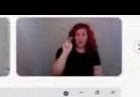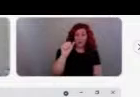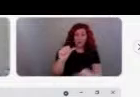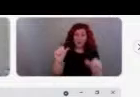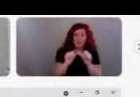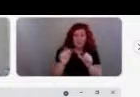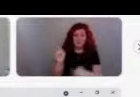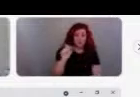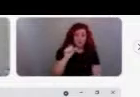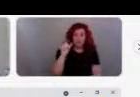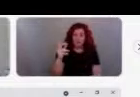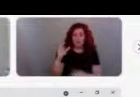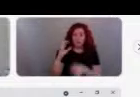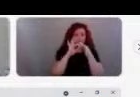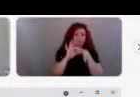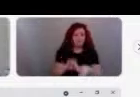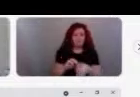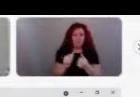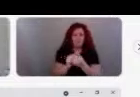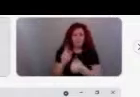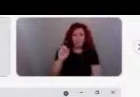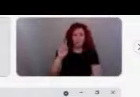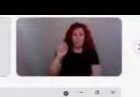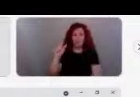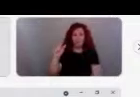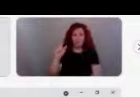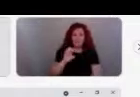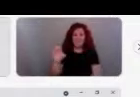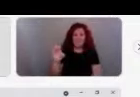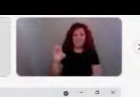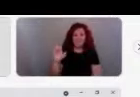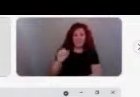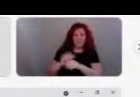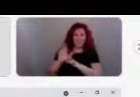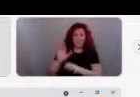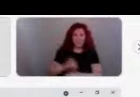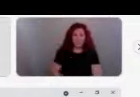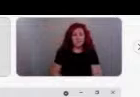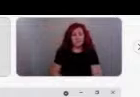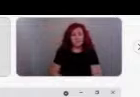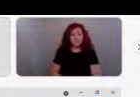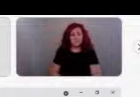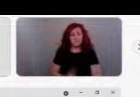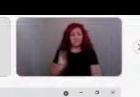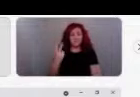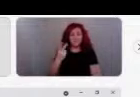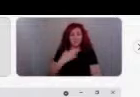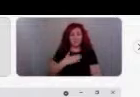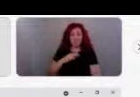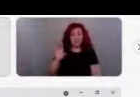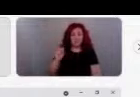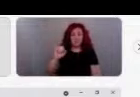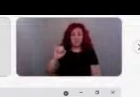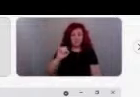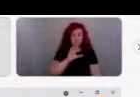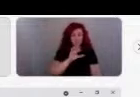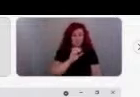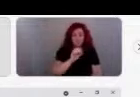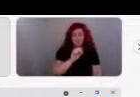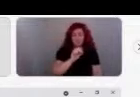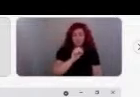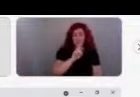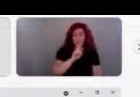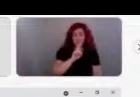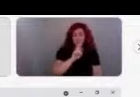and should not be joined with rural points east of the mcdowell mountains second my community of interest extends from carefree in cape creek down along the